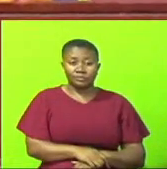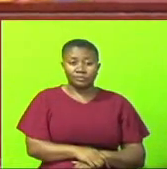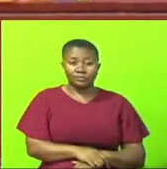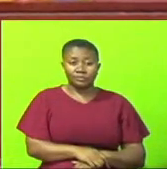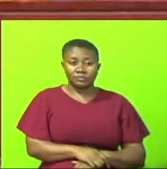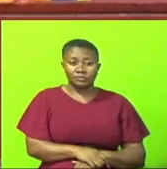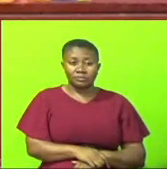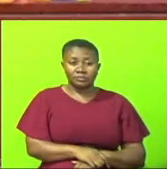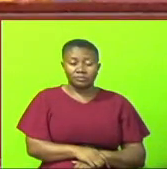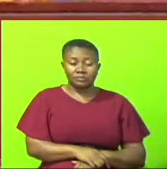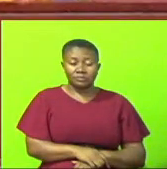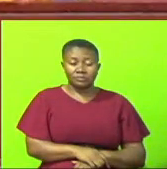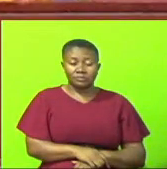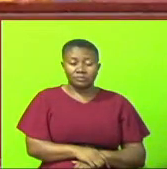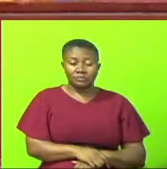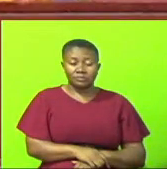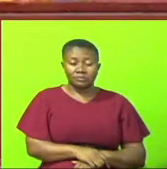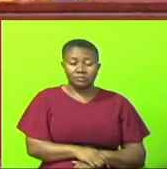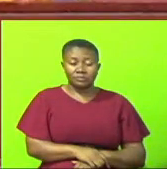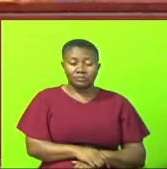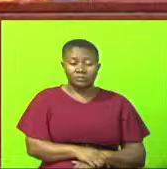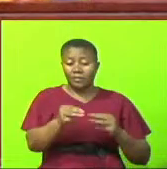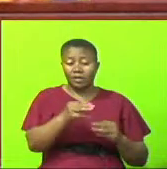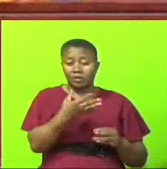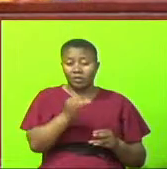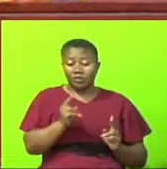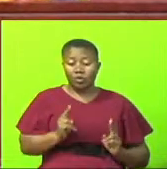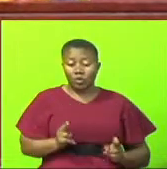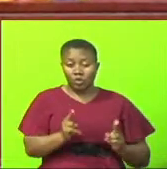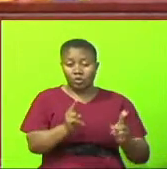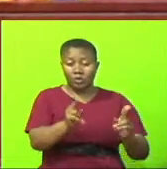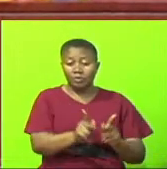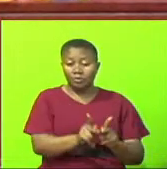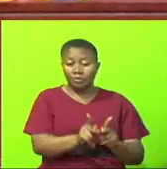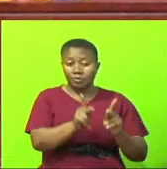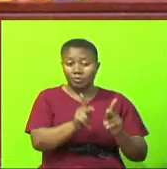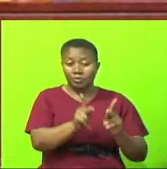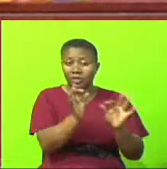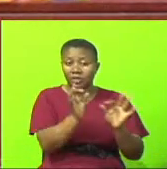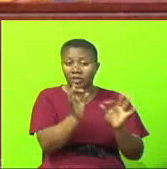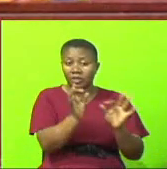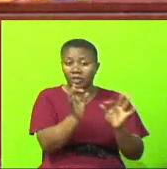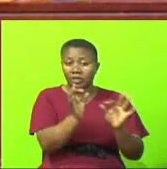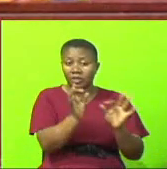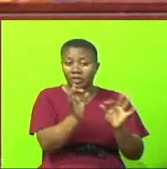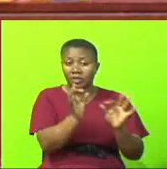a matter of urgent public importance.